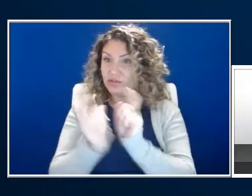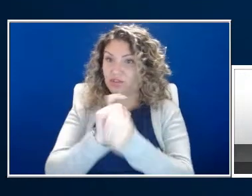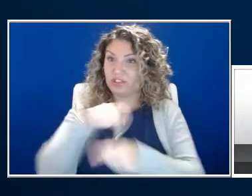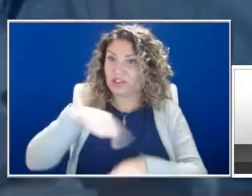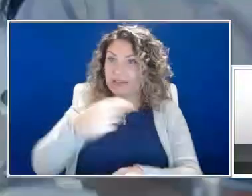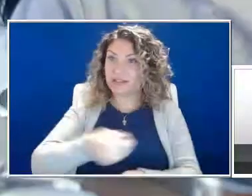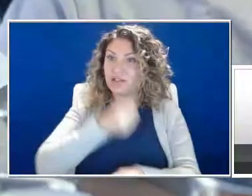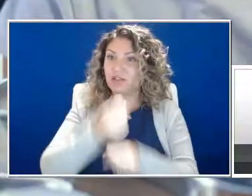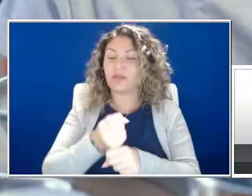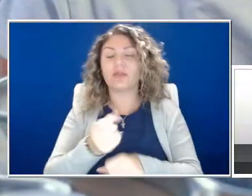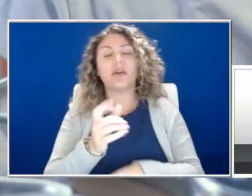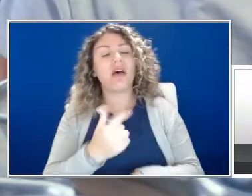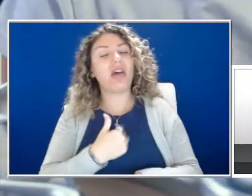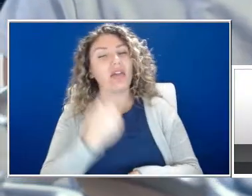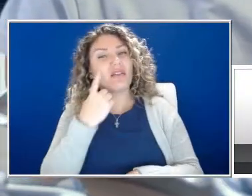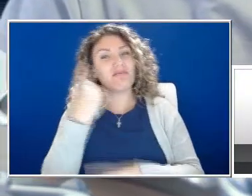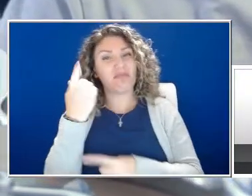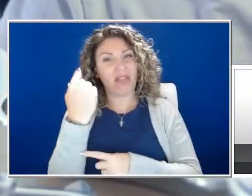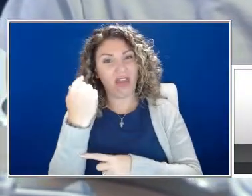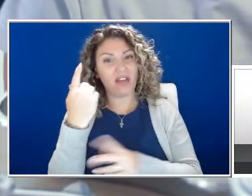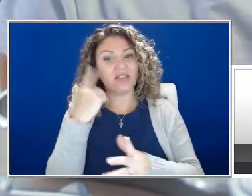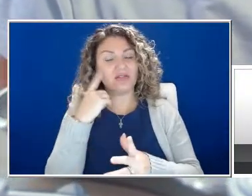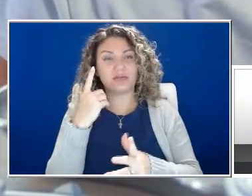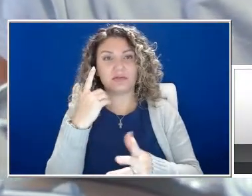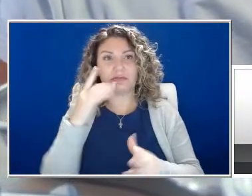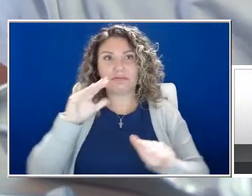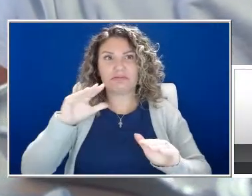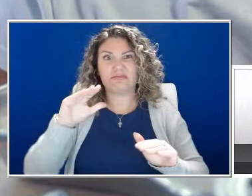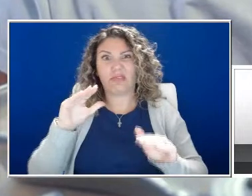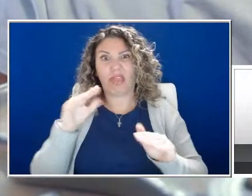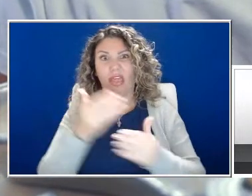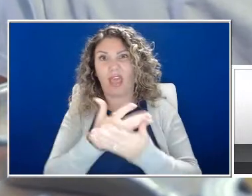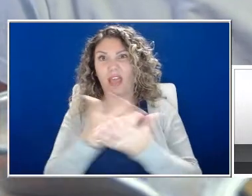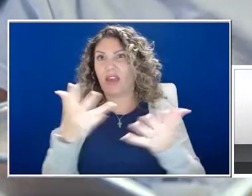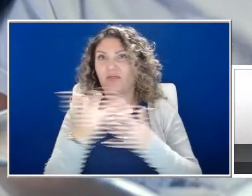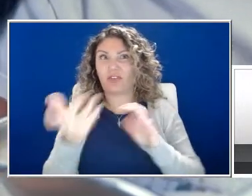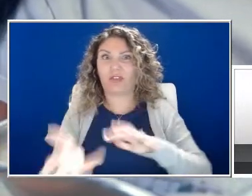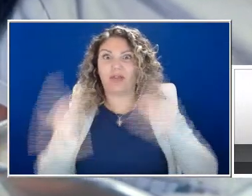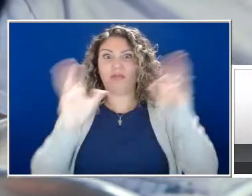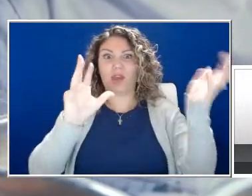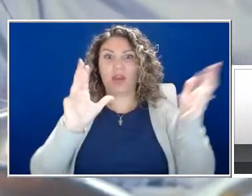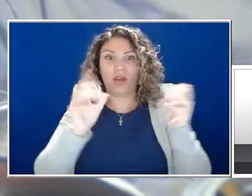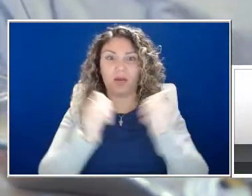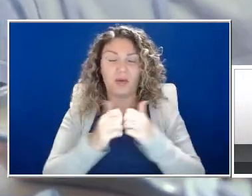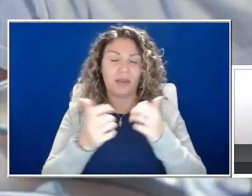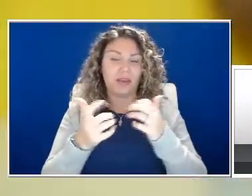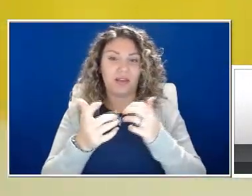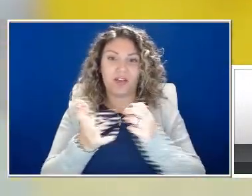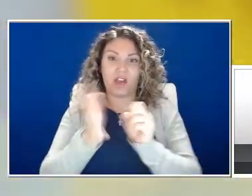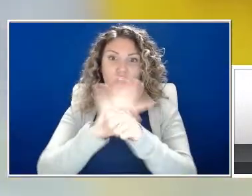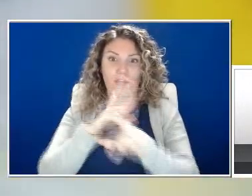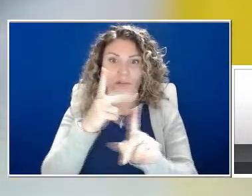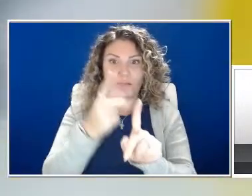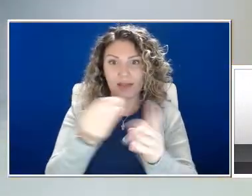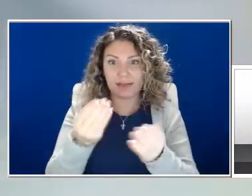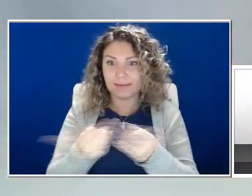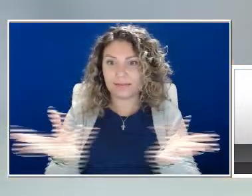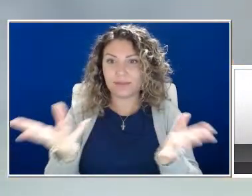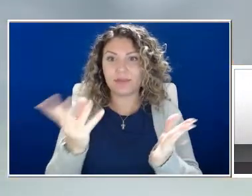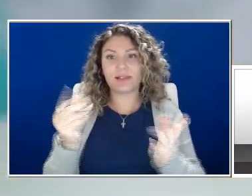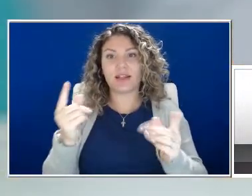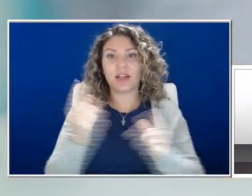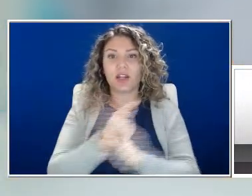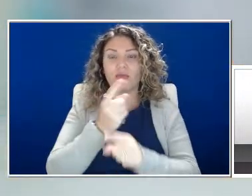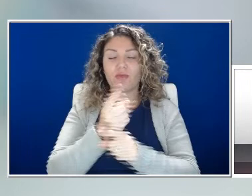think last year, especially, things were so off schedule with the different COVID vaccines coming out and the appropriate attention